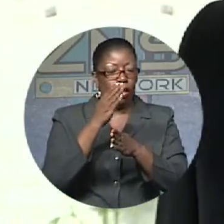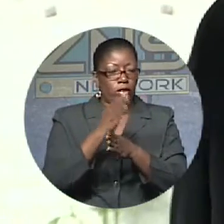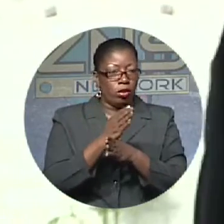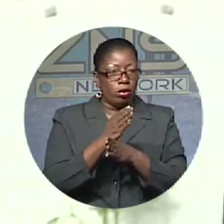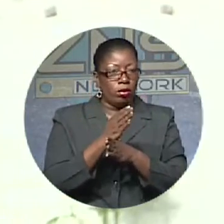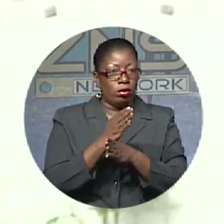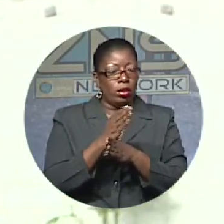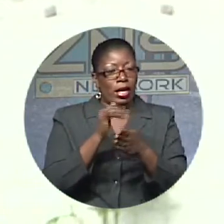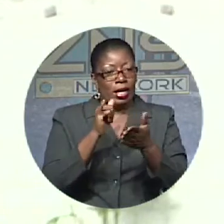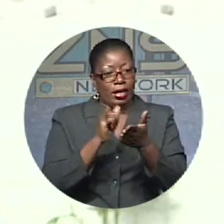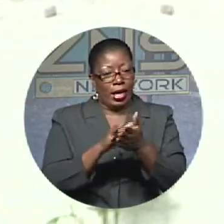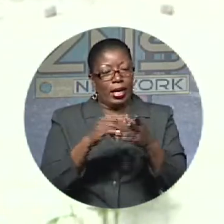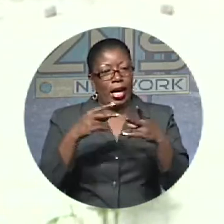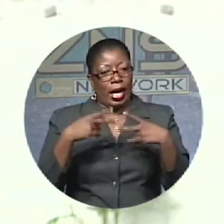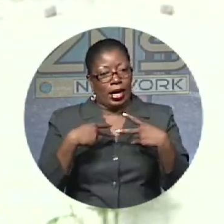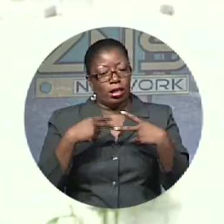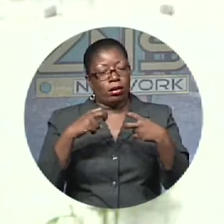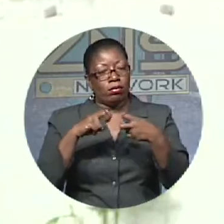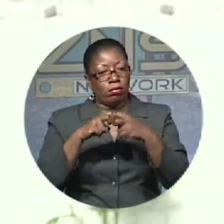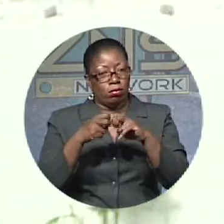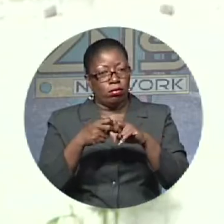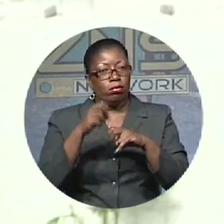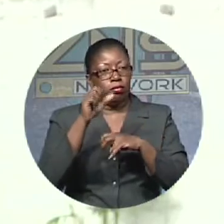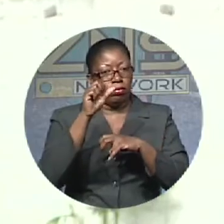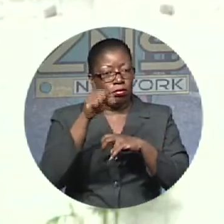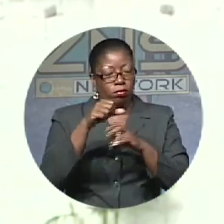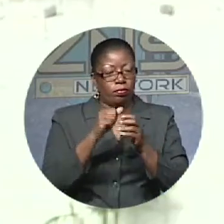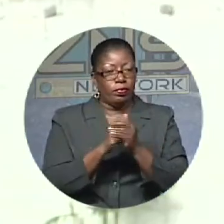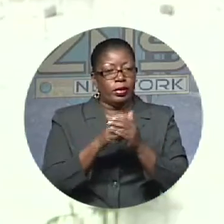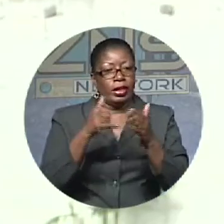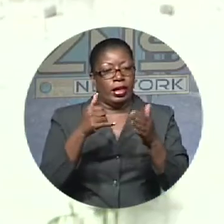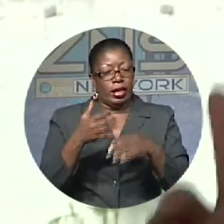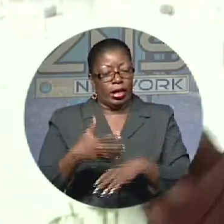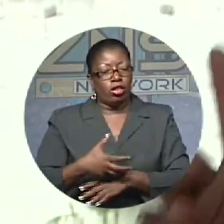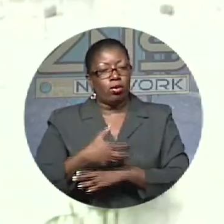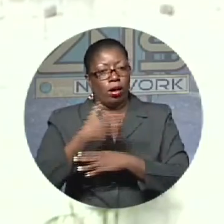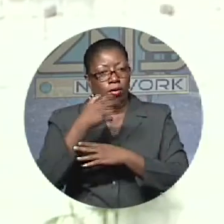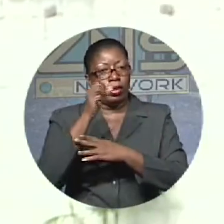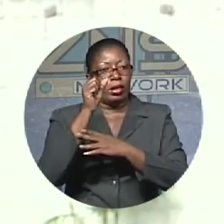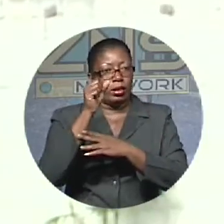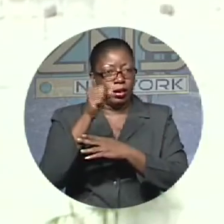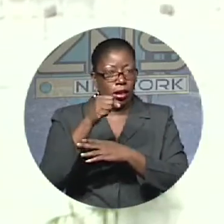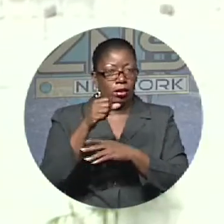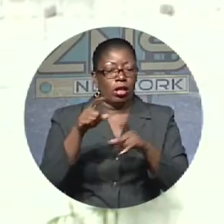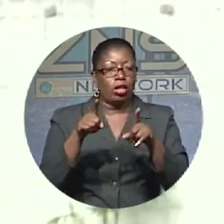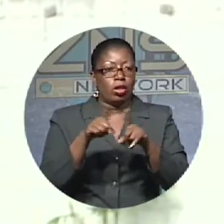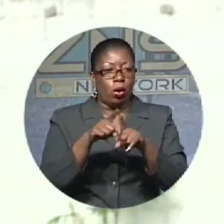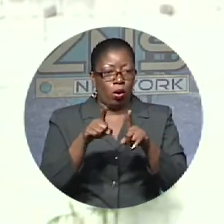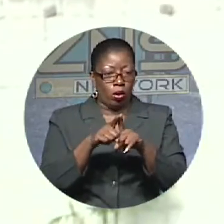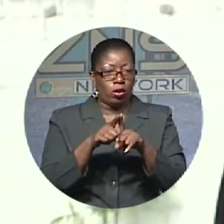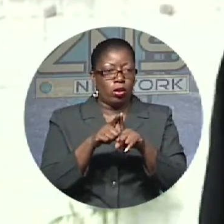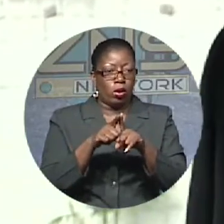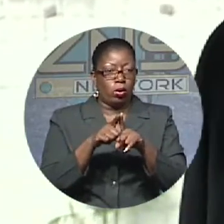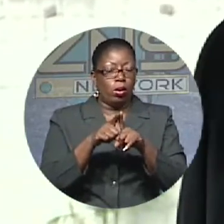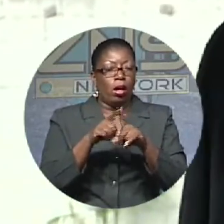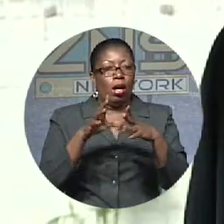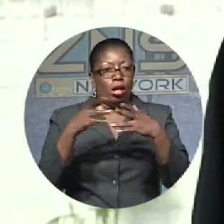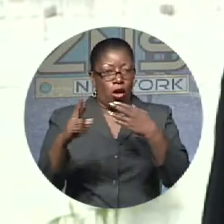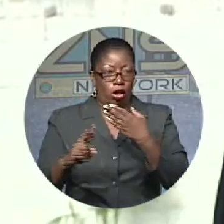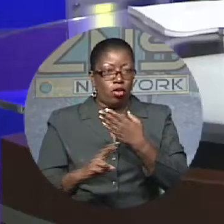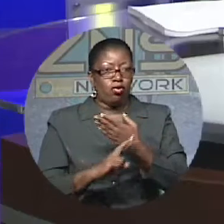job that has its challenges, its frustrations, and an inherent degree of risk.